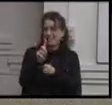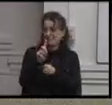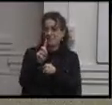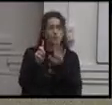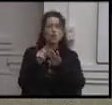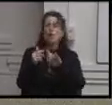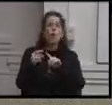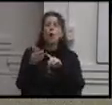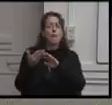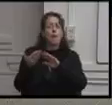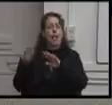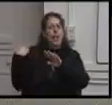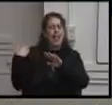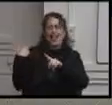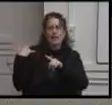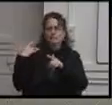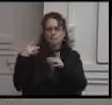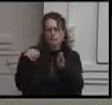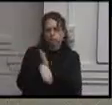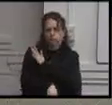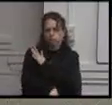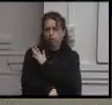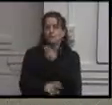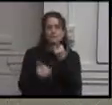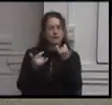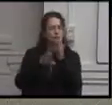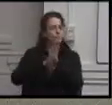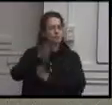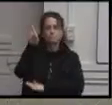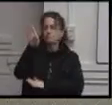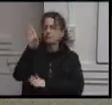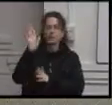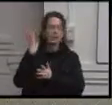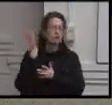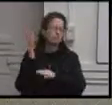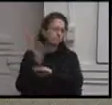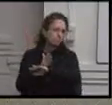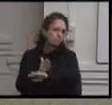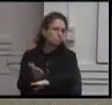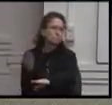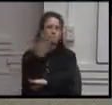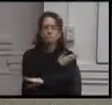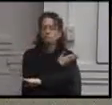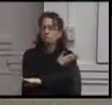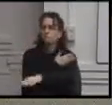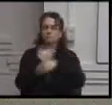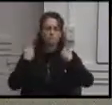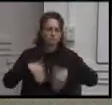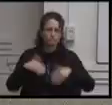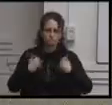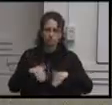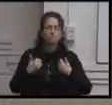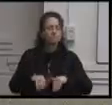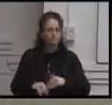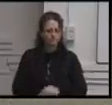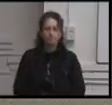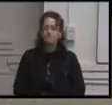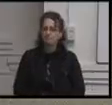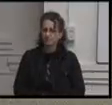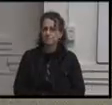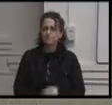had seen before, I absolutely meant it. It looks totally different. And we have asked to